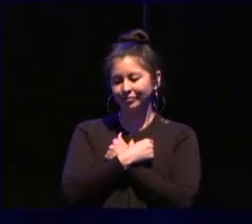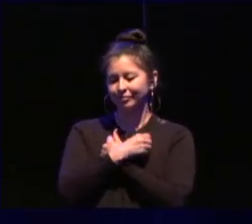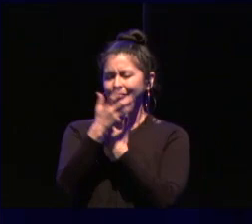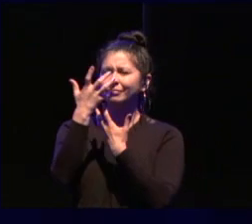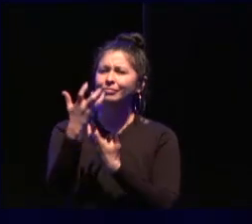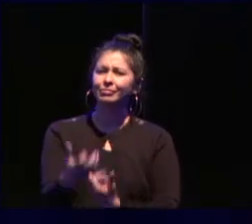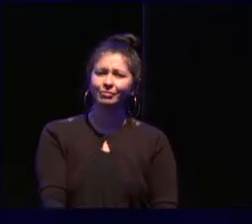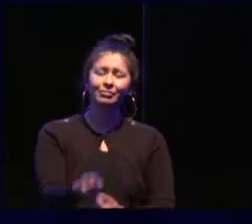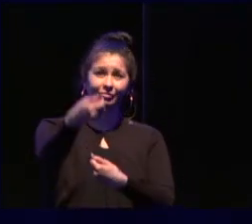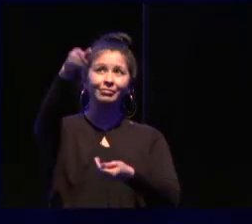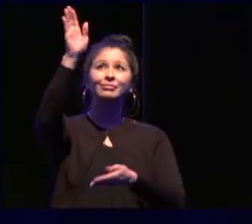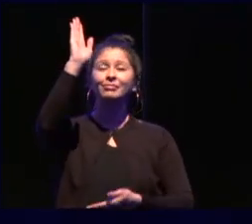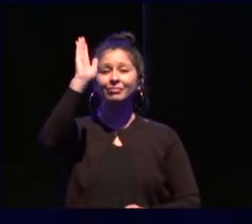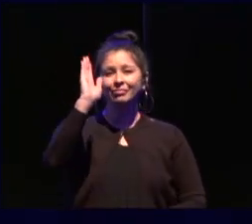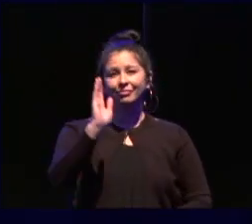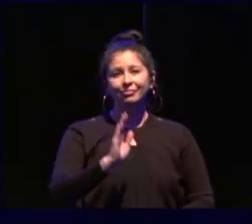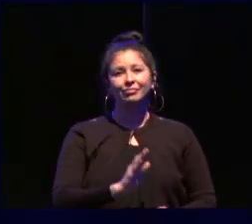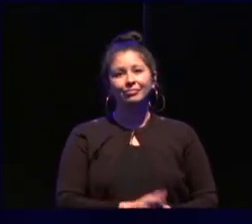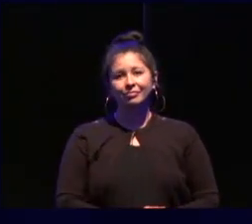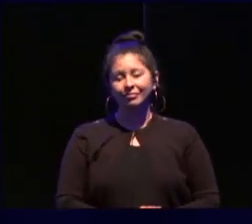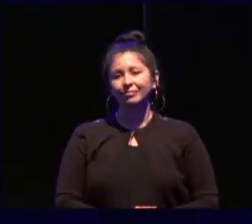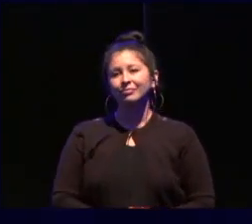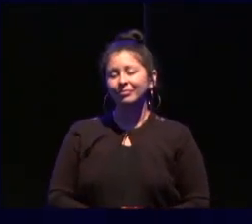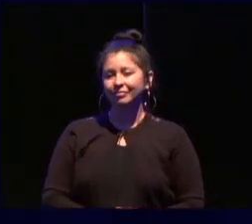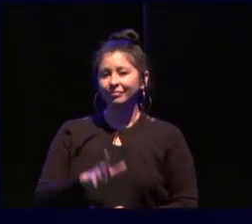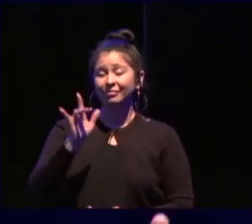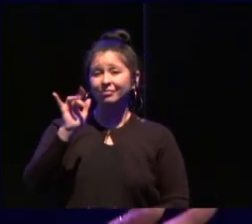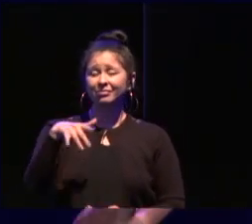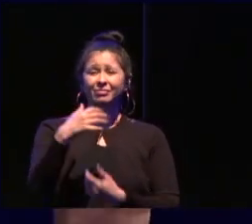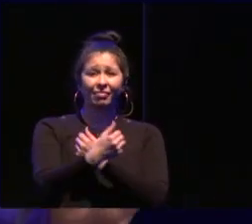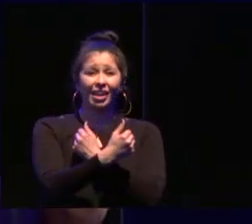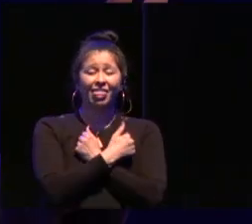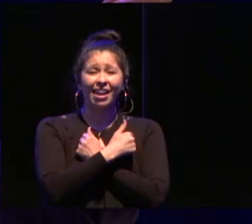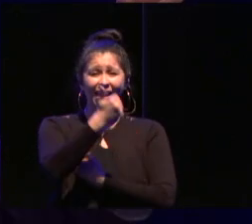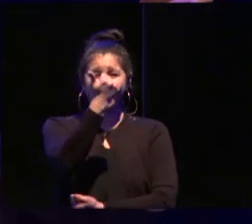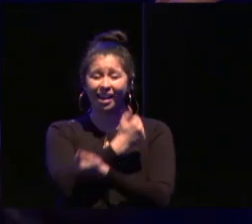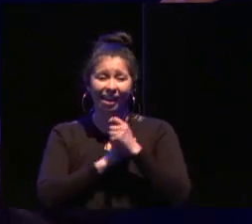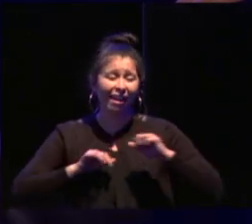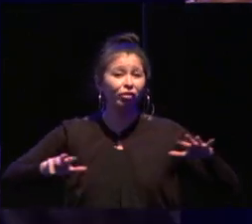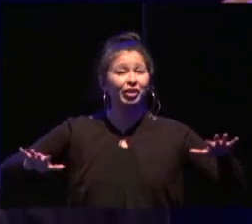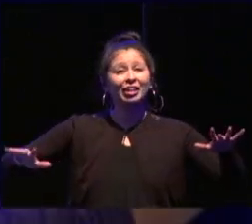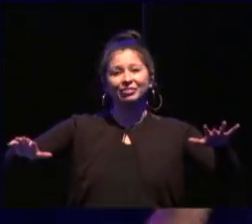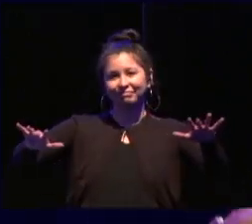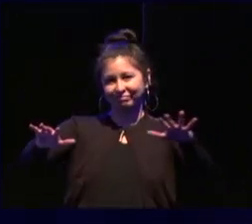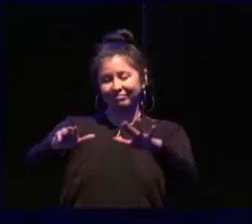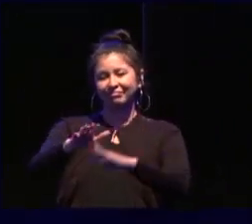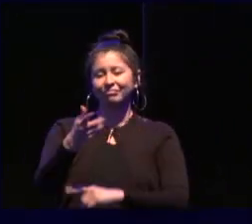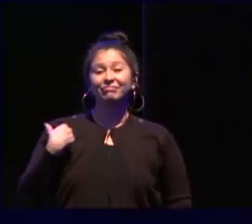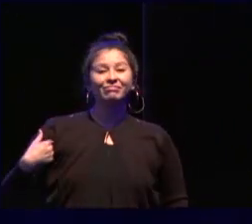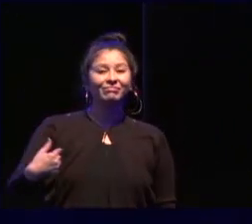love. Trust God. That love is everywhere. And